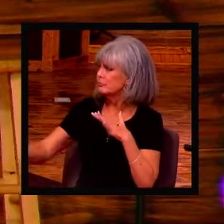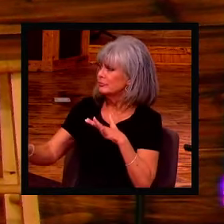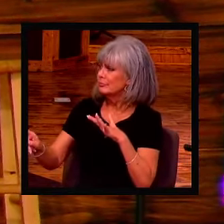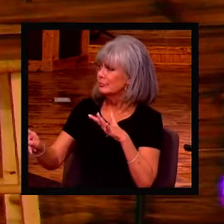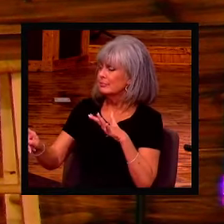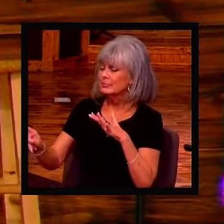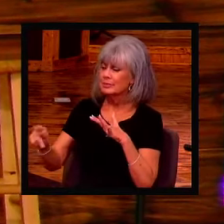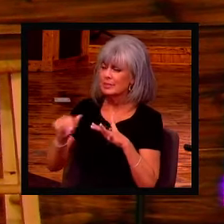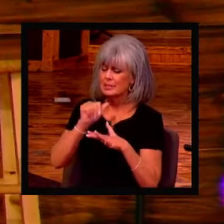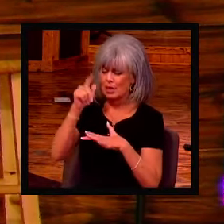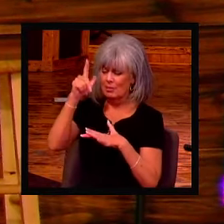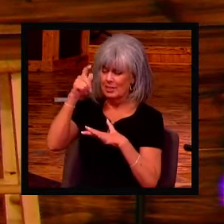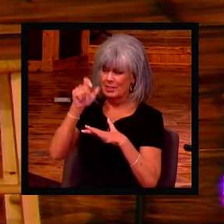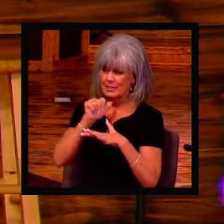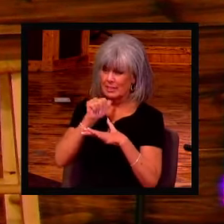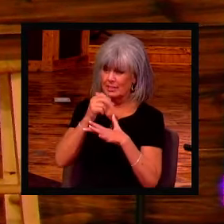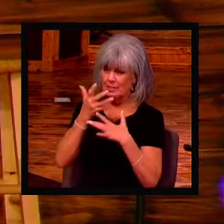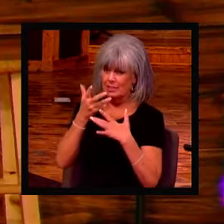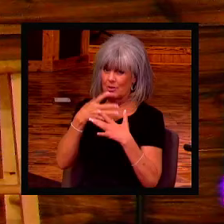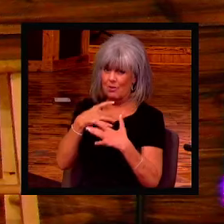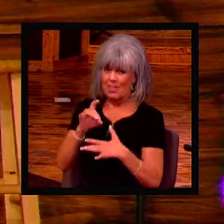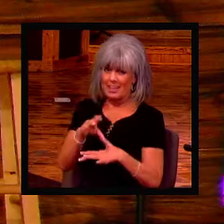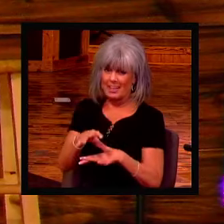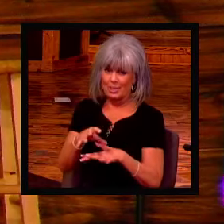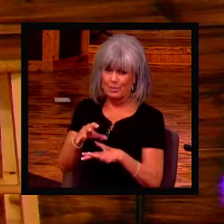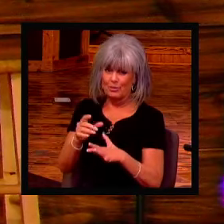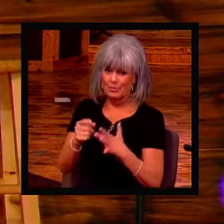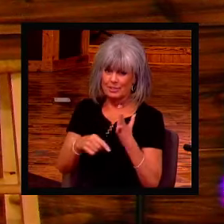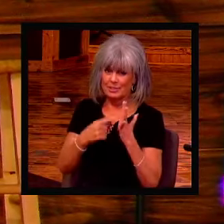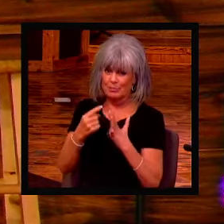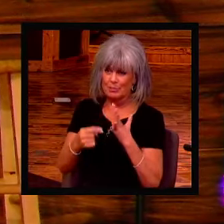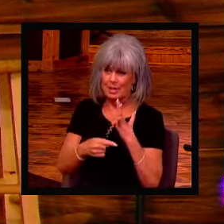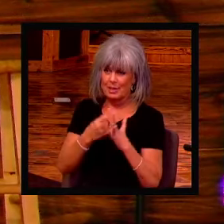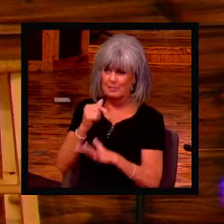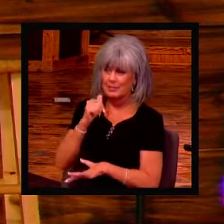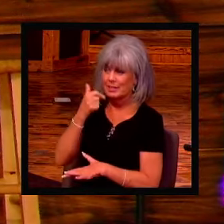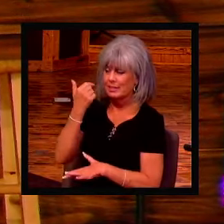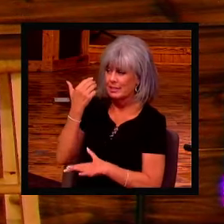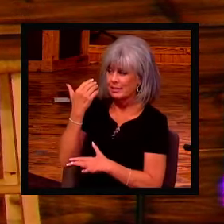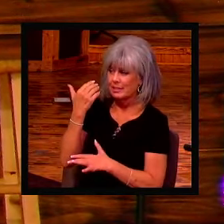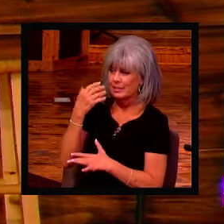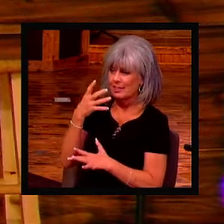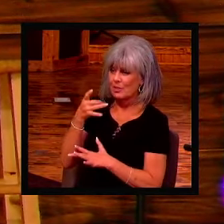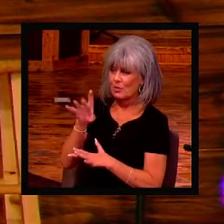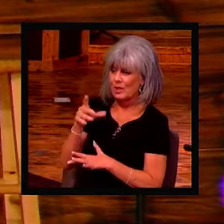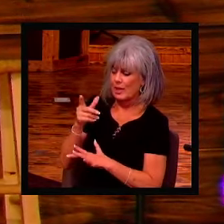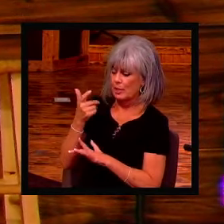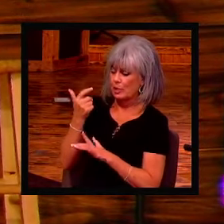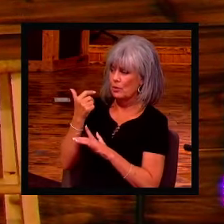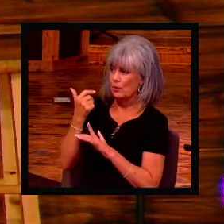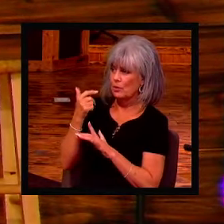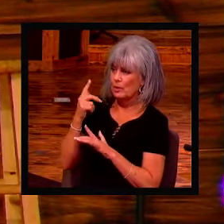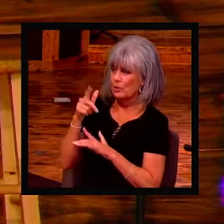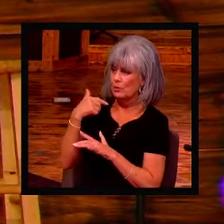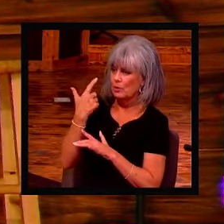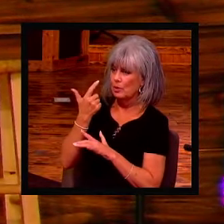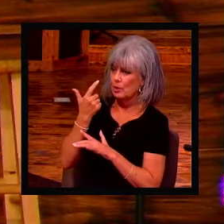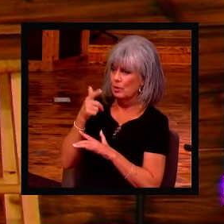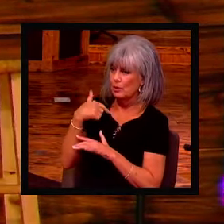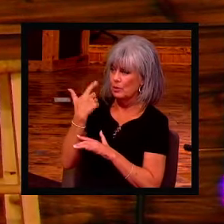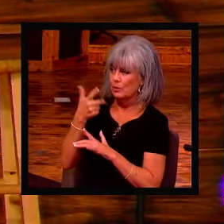Sometimes it's not because they don't like you. Sometimes it's they don't like who is inside you. Yeah, what is that thing where it